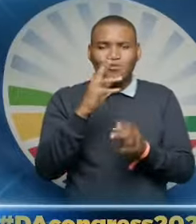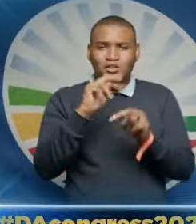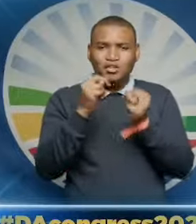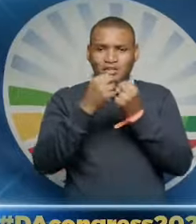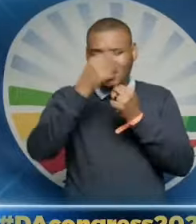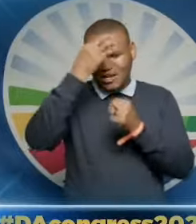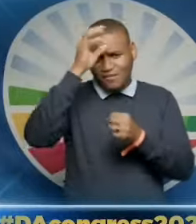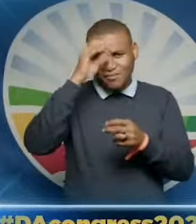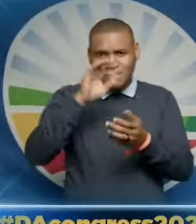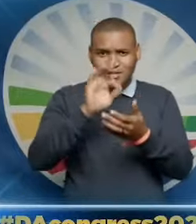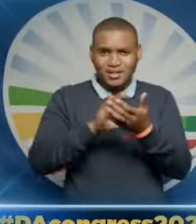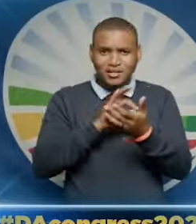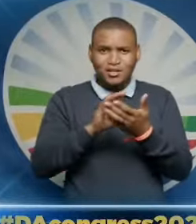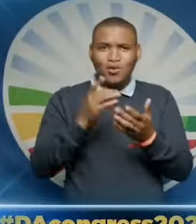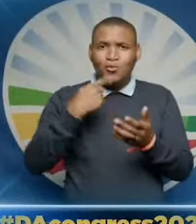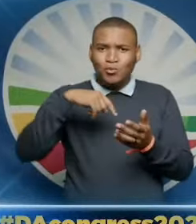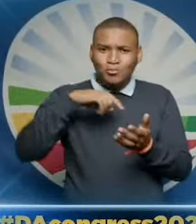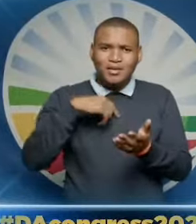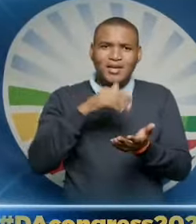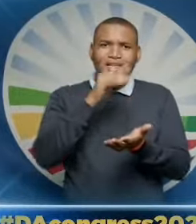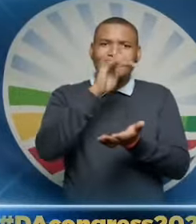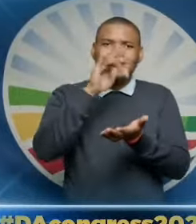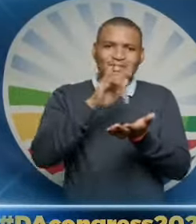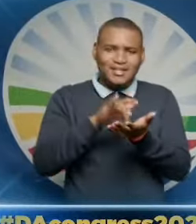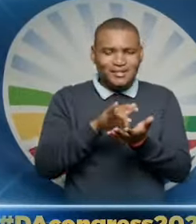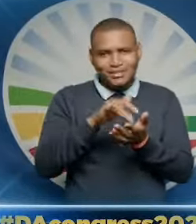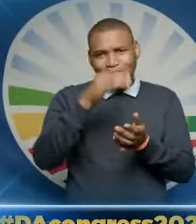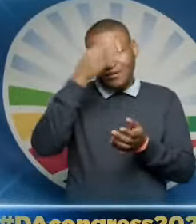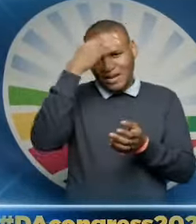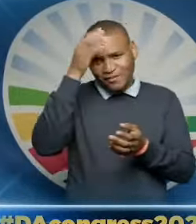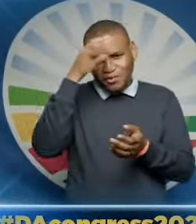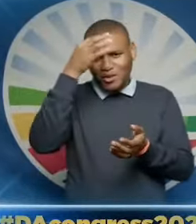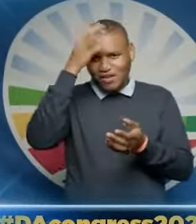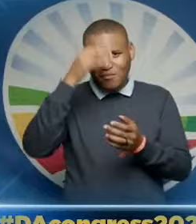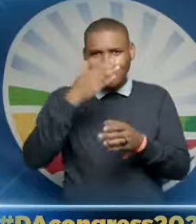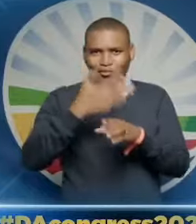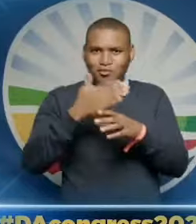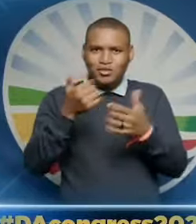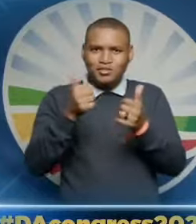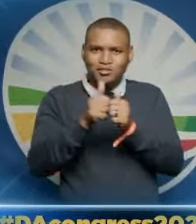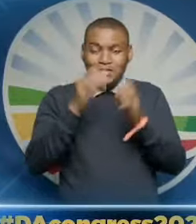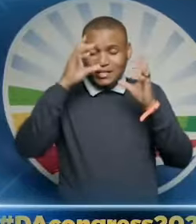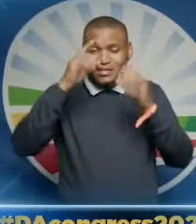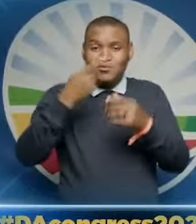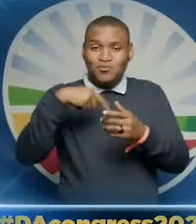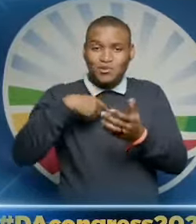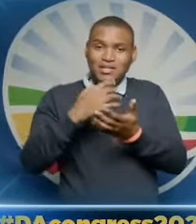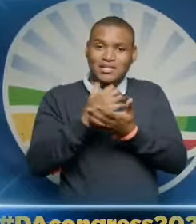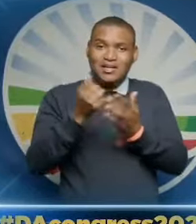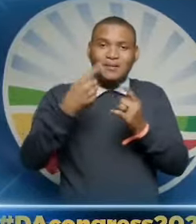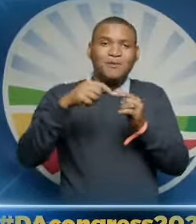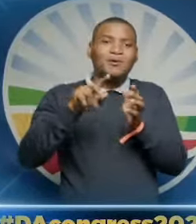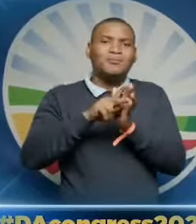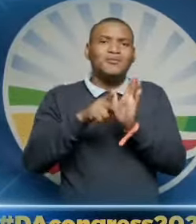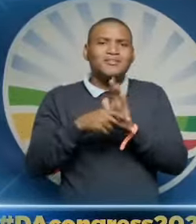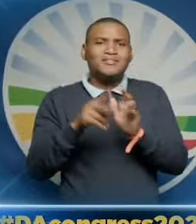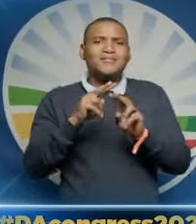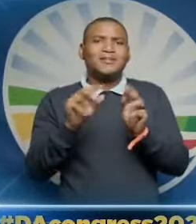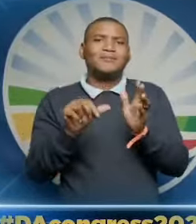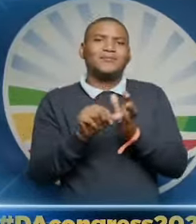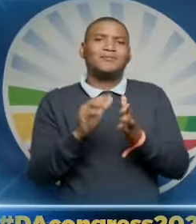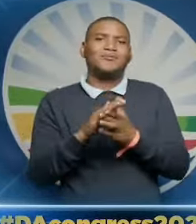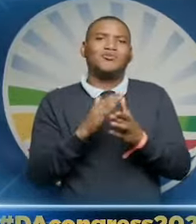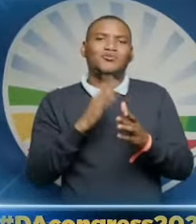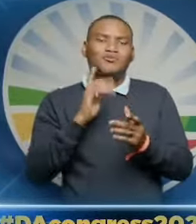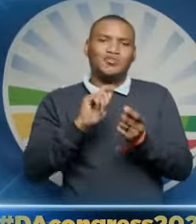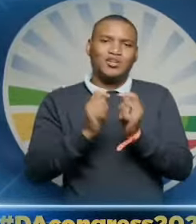where we will be at the center of government or governing coalition. So the decisions we're taking today about policy is very important because it's going to